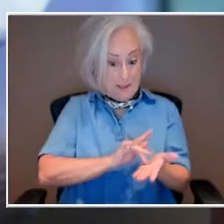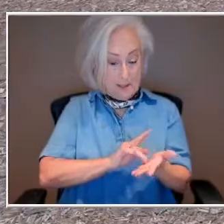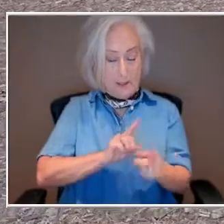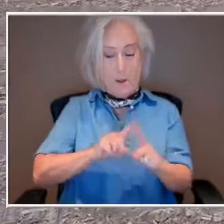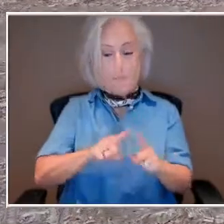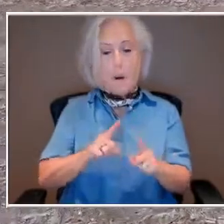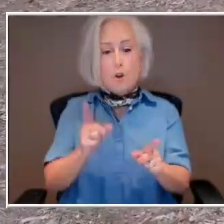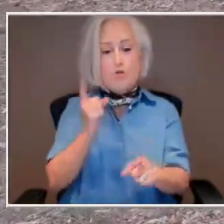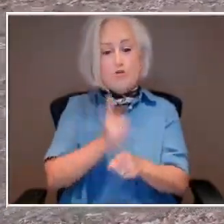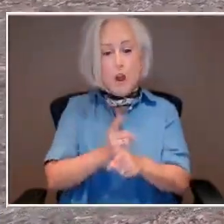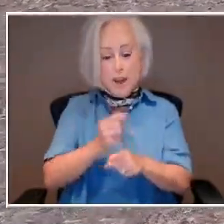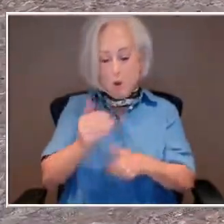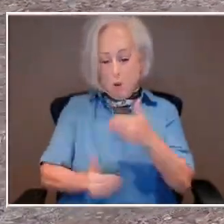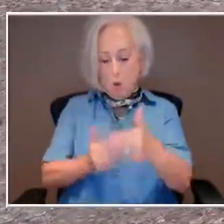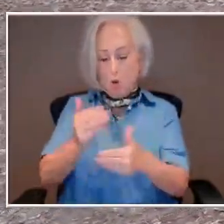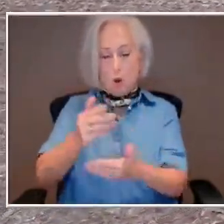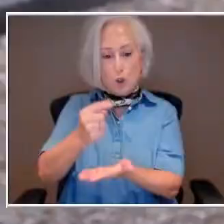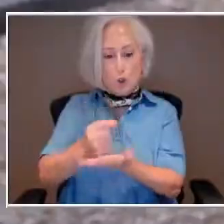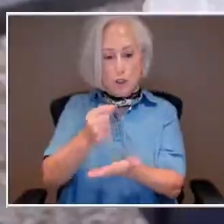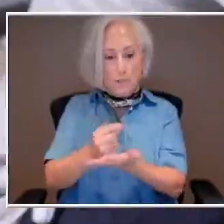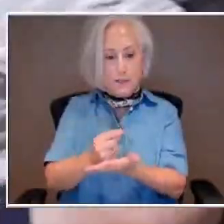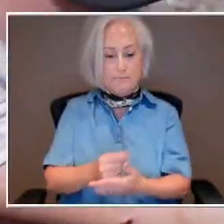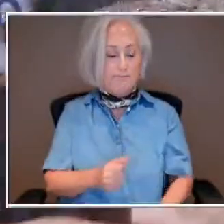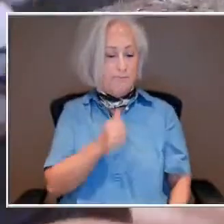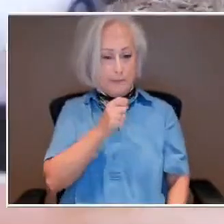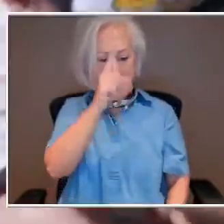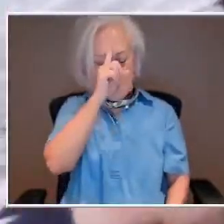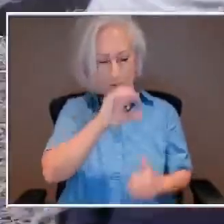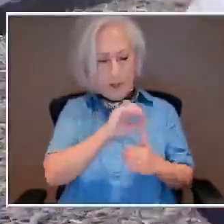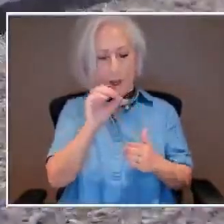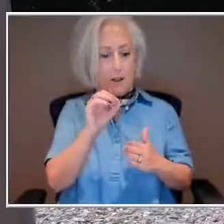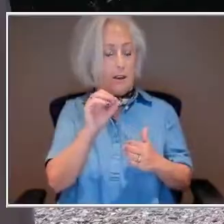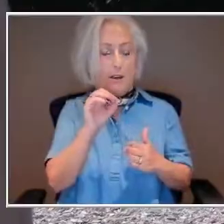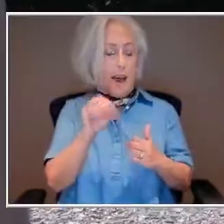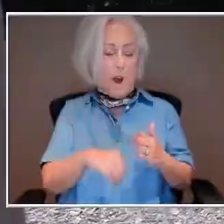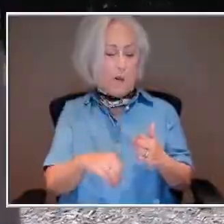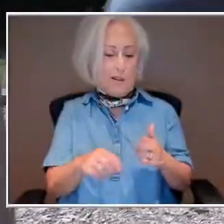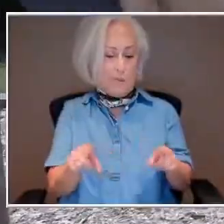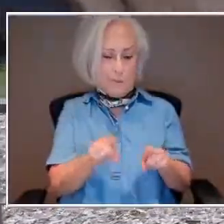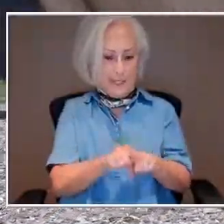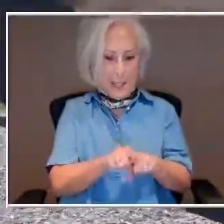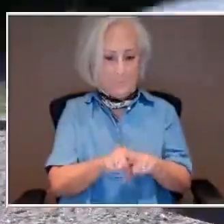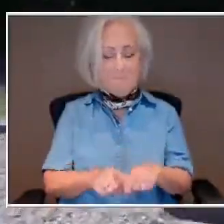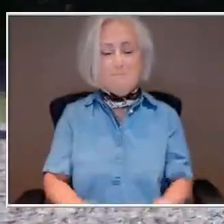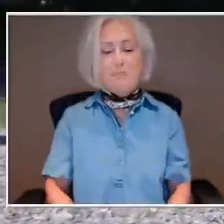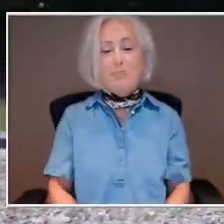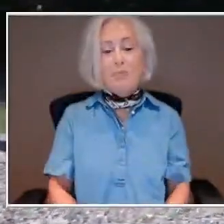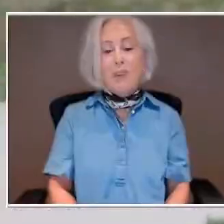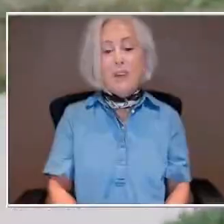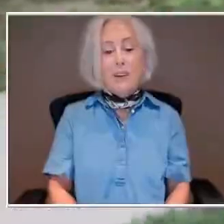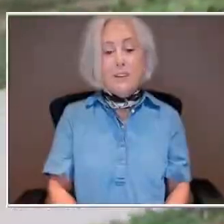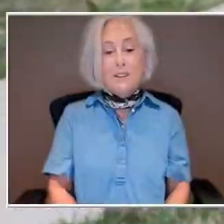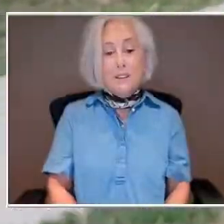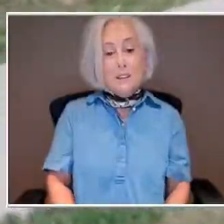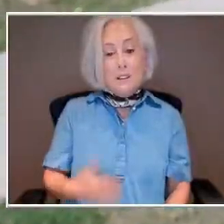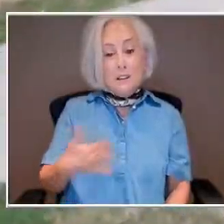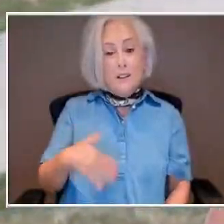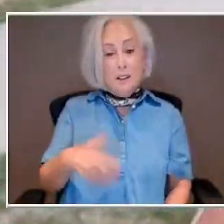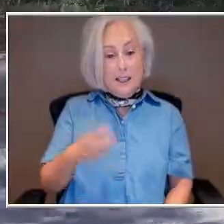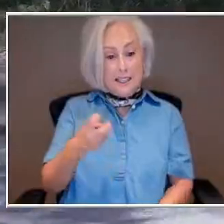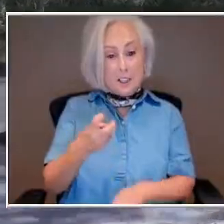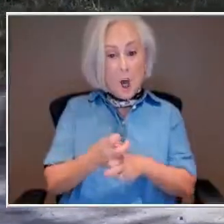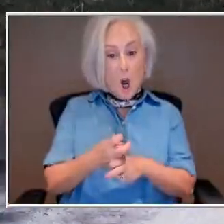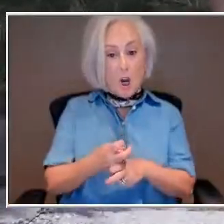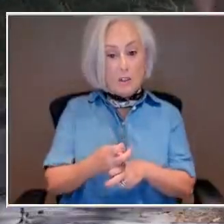same. Slow motion. Mentally and getting there, cancer's hard and your life changes. A reality for